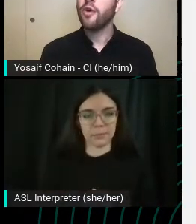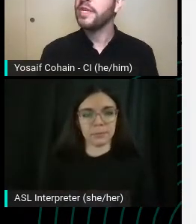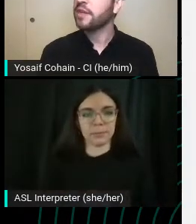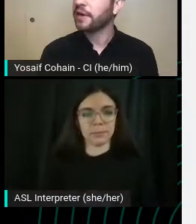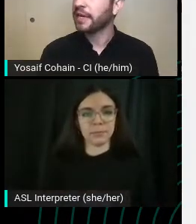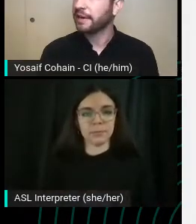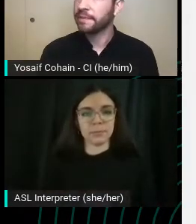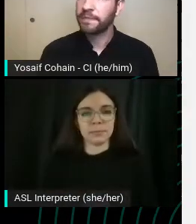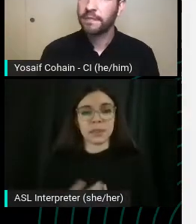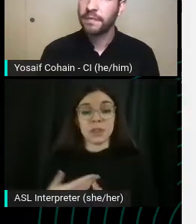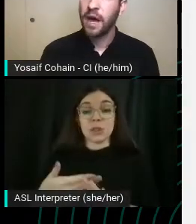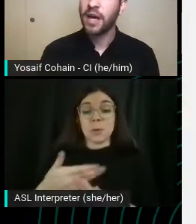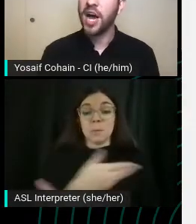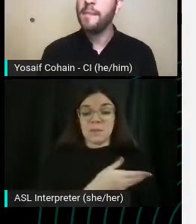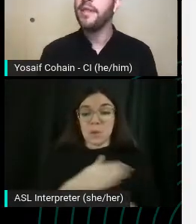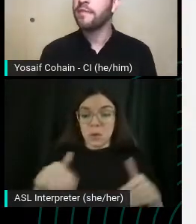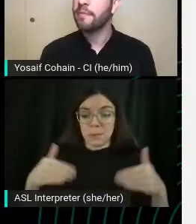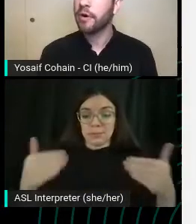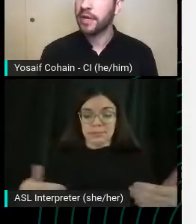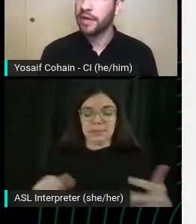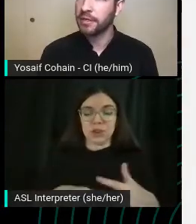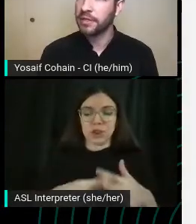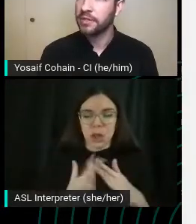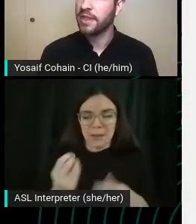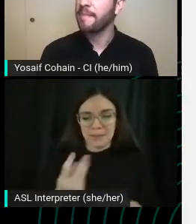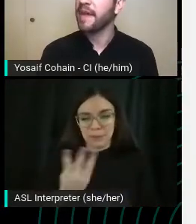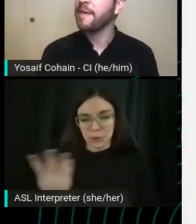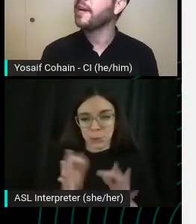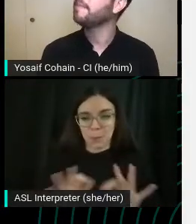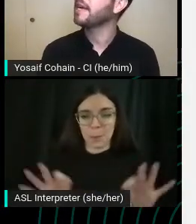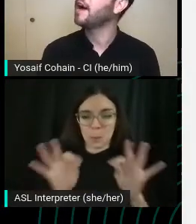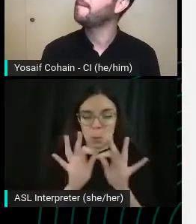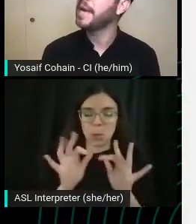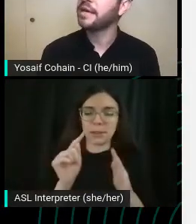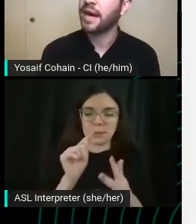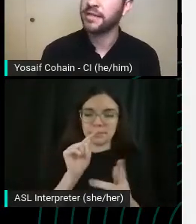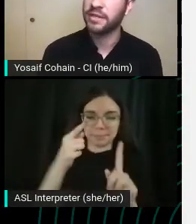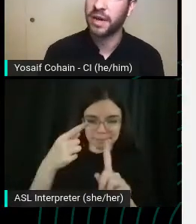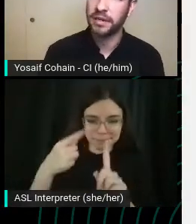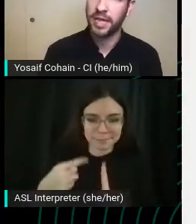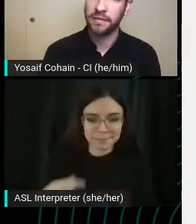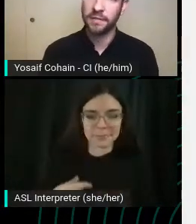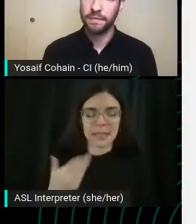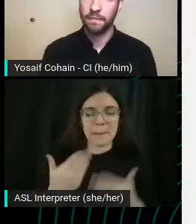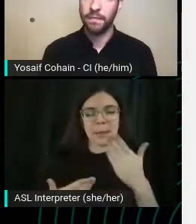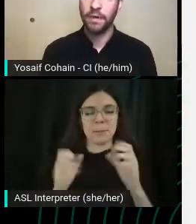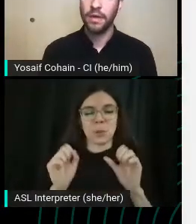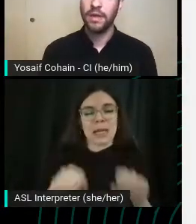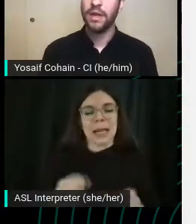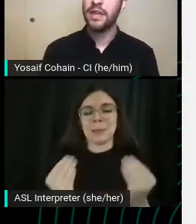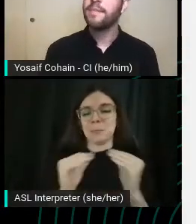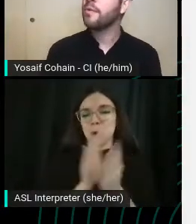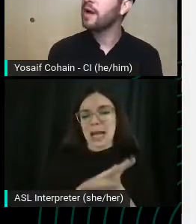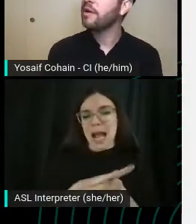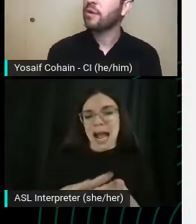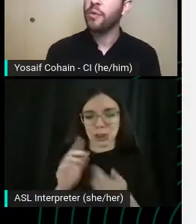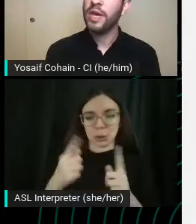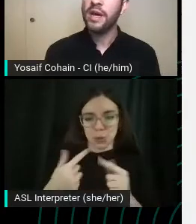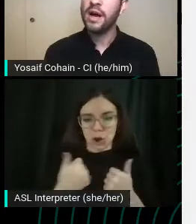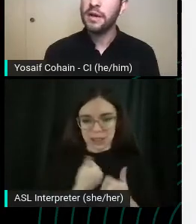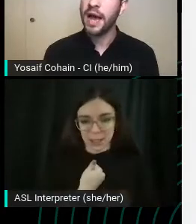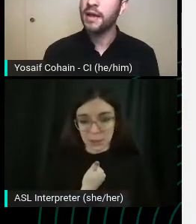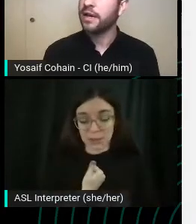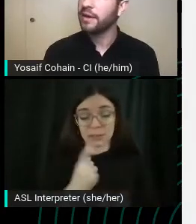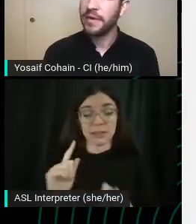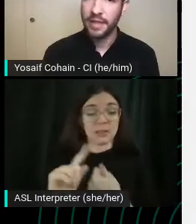Now, before we start here, a couple of important notes so that maybe we can be a bit kinder to ourselves. Number one,